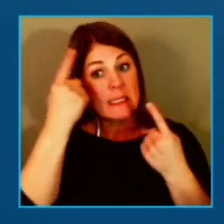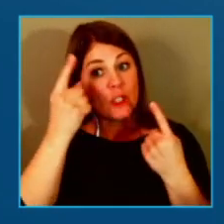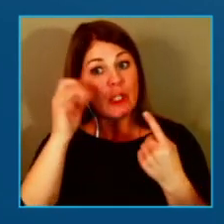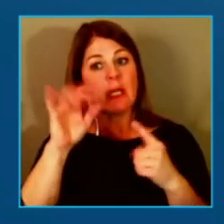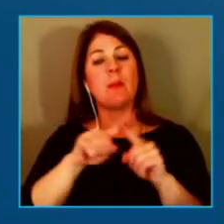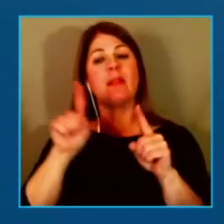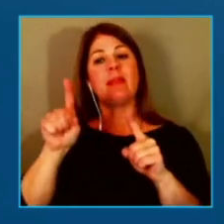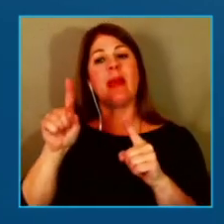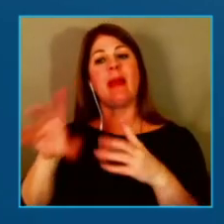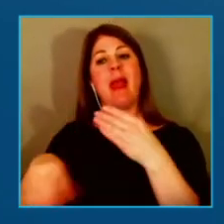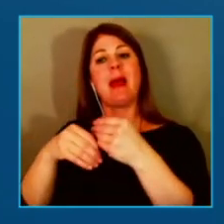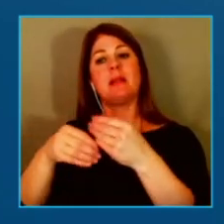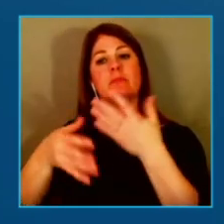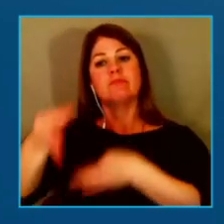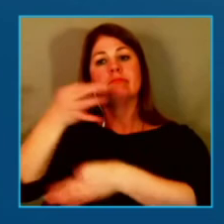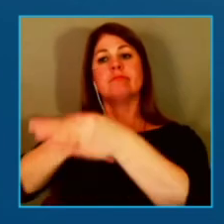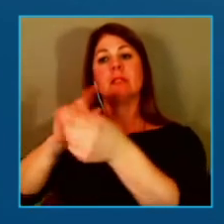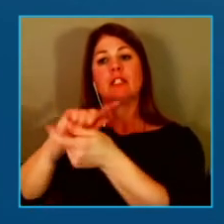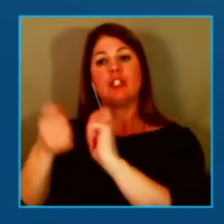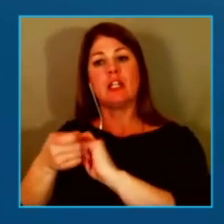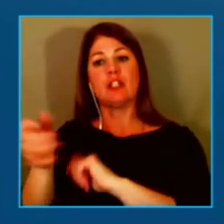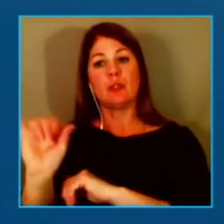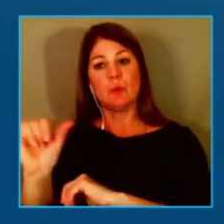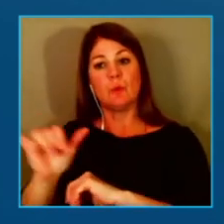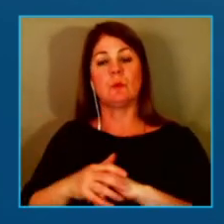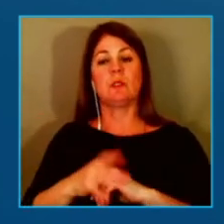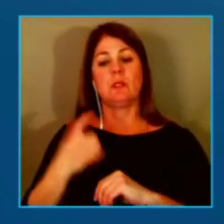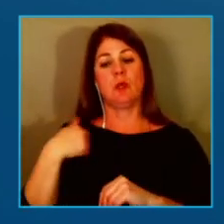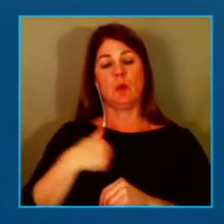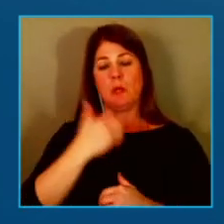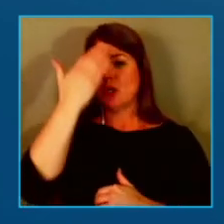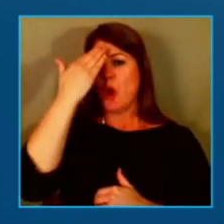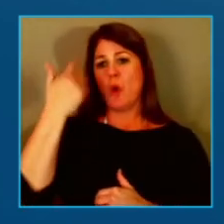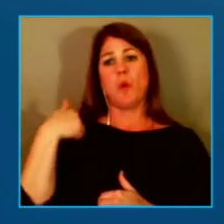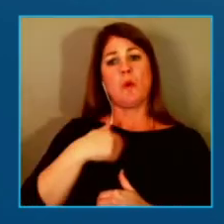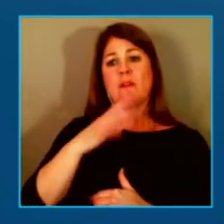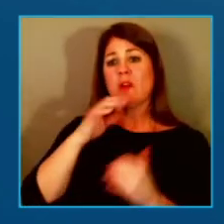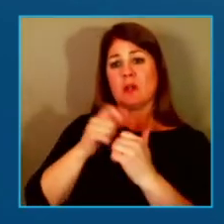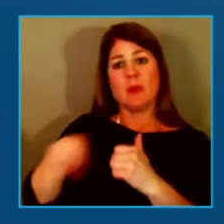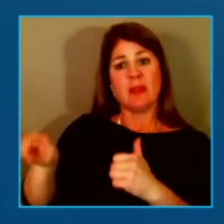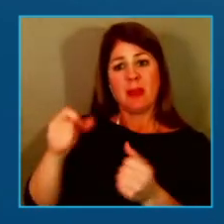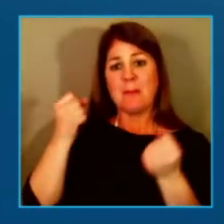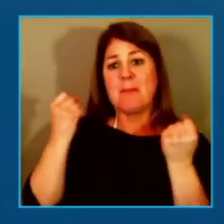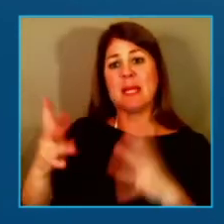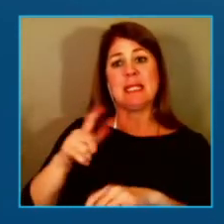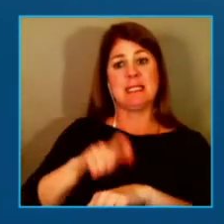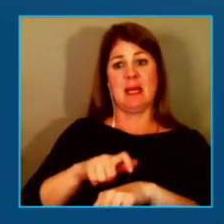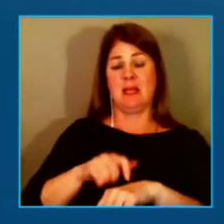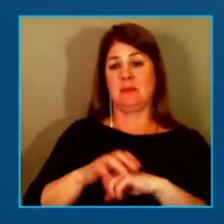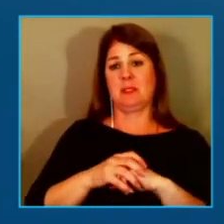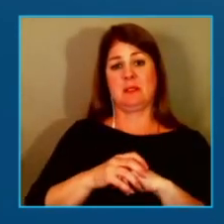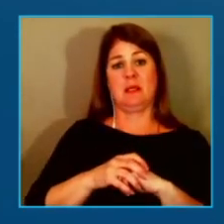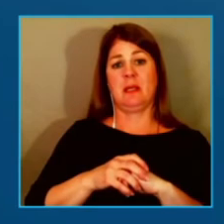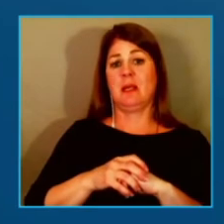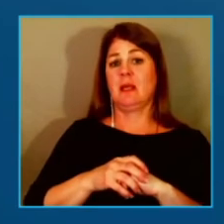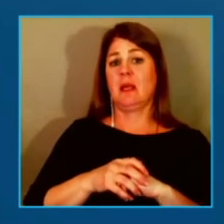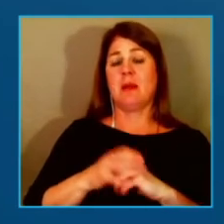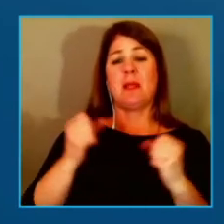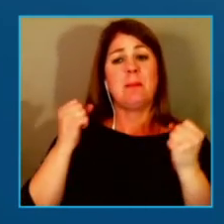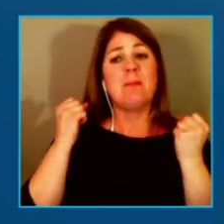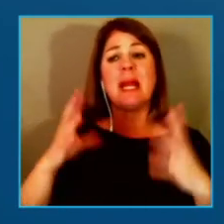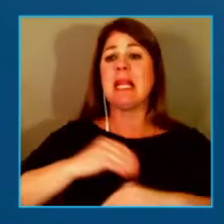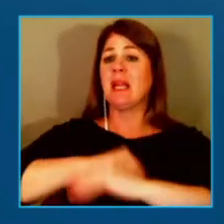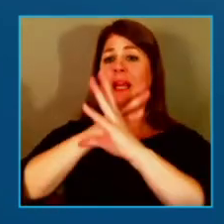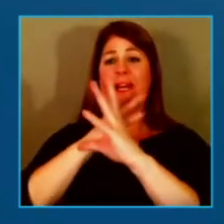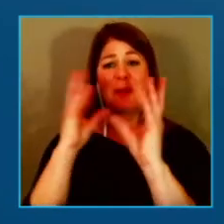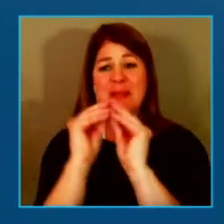changes. And as we can testify from our multiple conversations, emails, and countless Zoom with